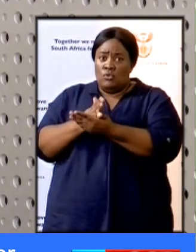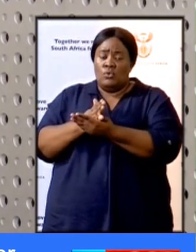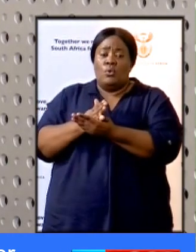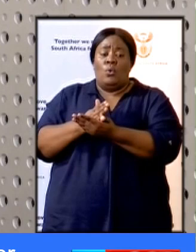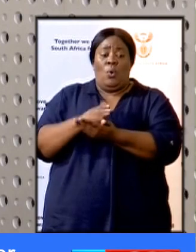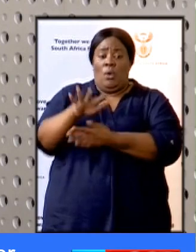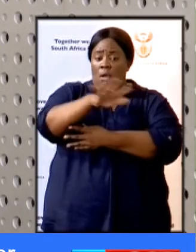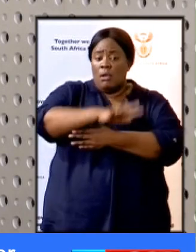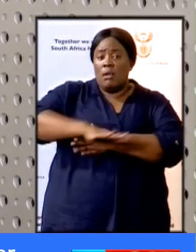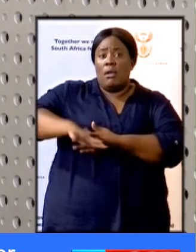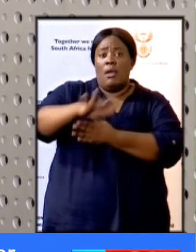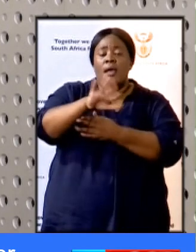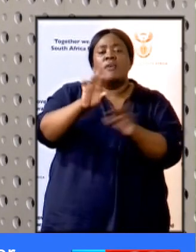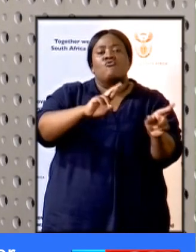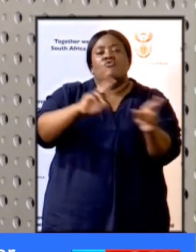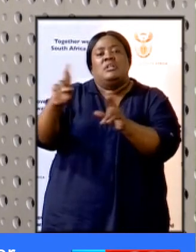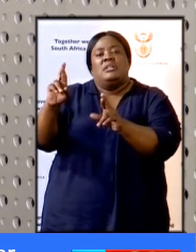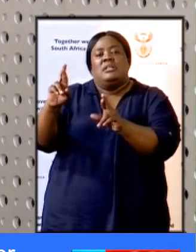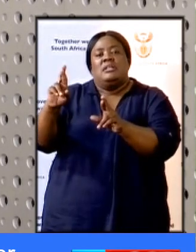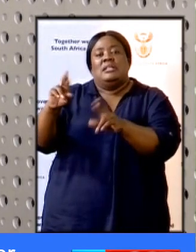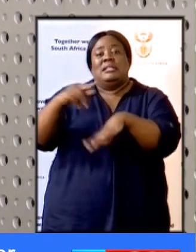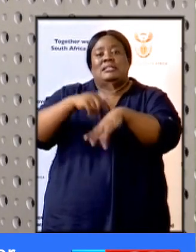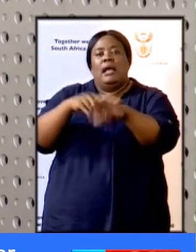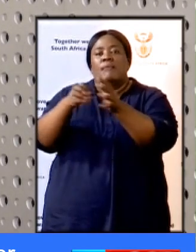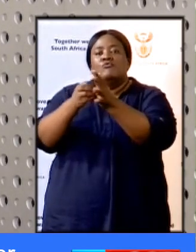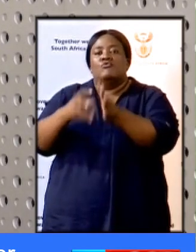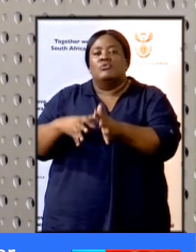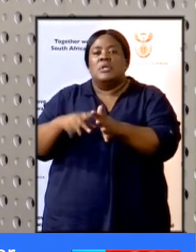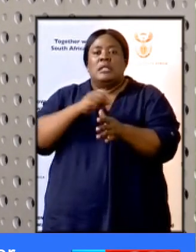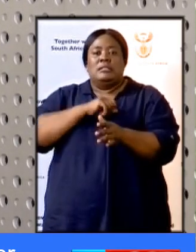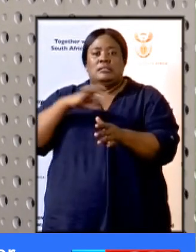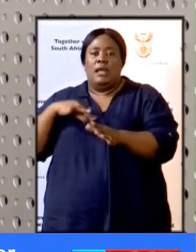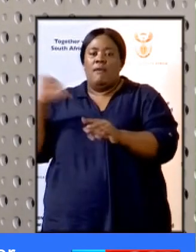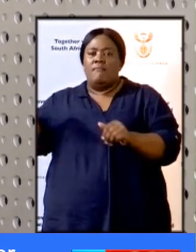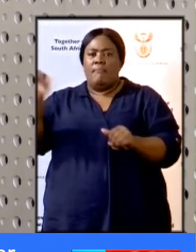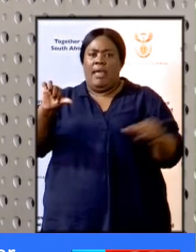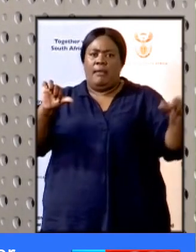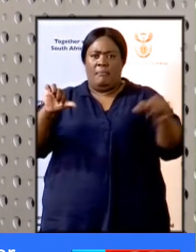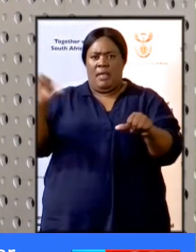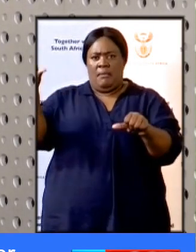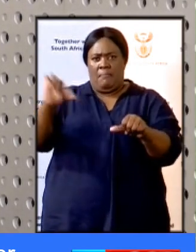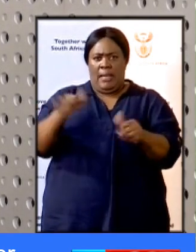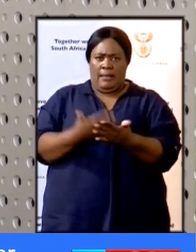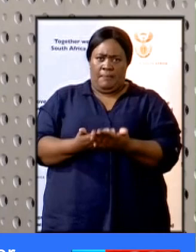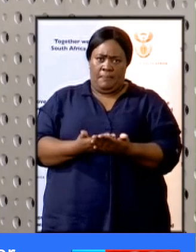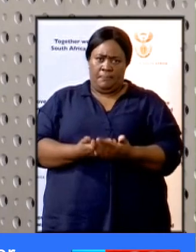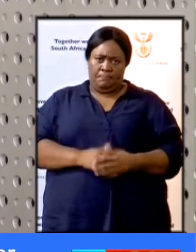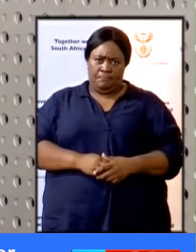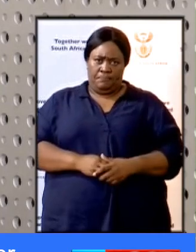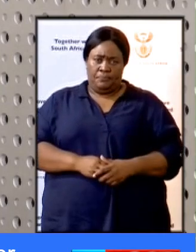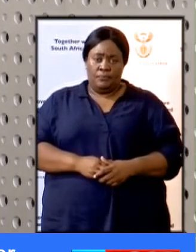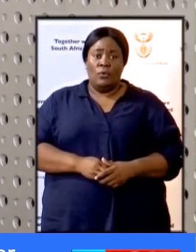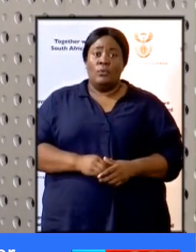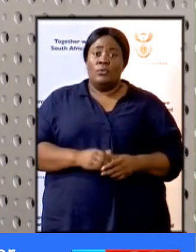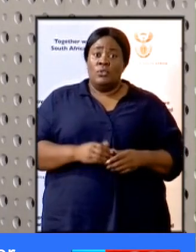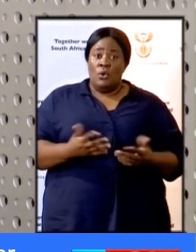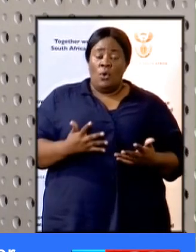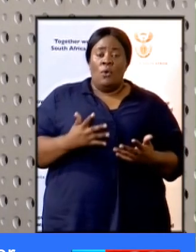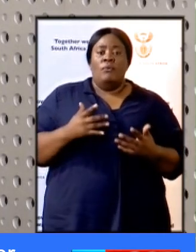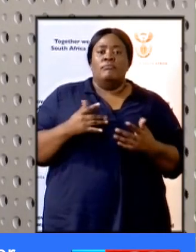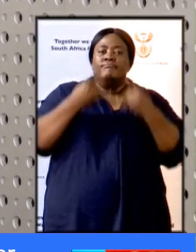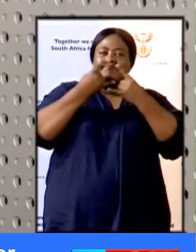staff. And we want to say this, in the provision of personal